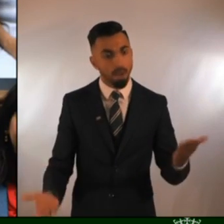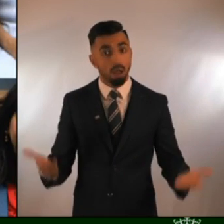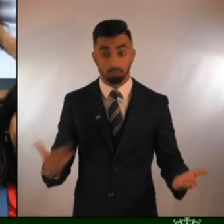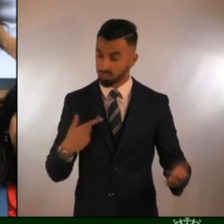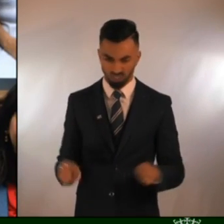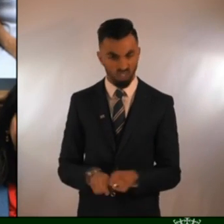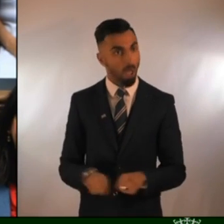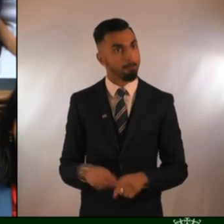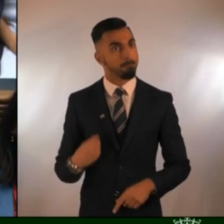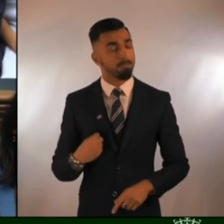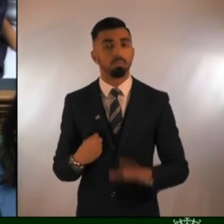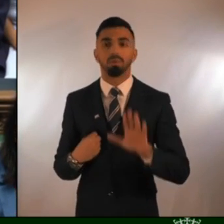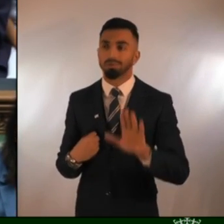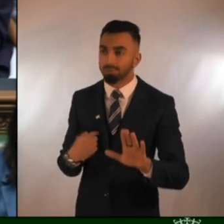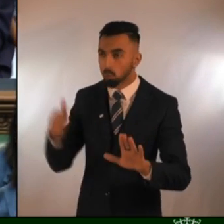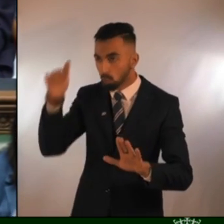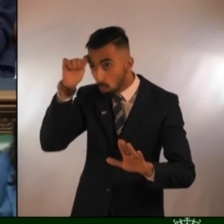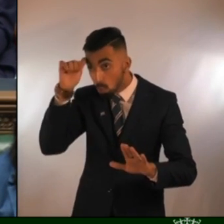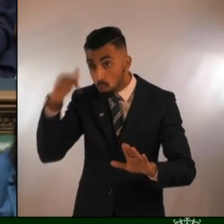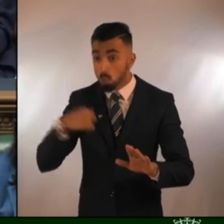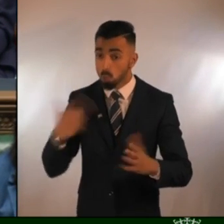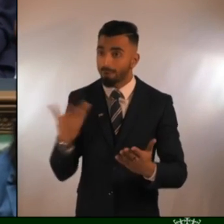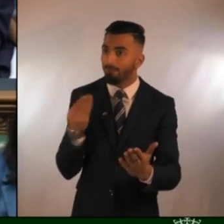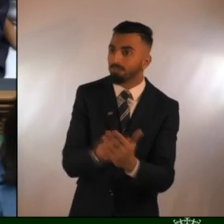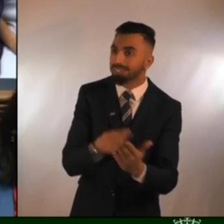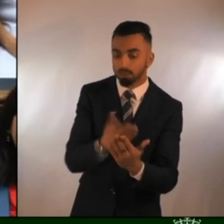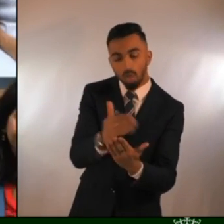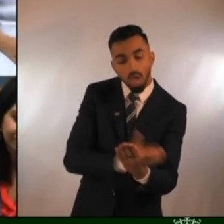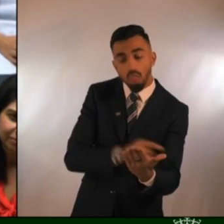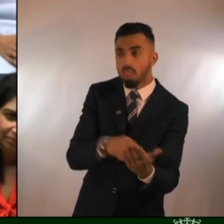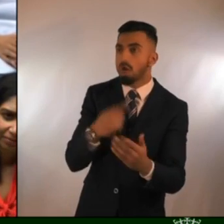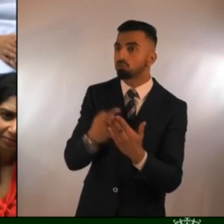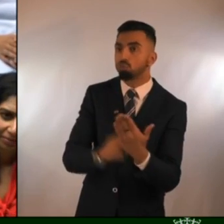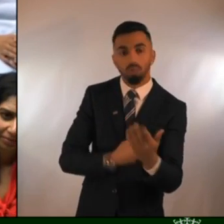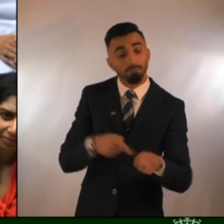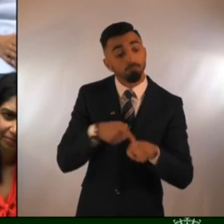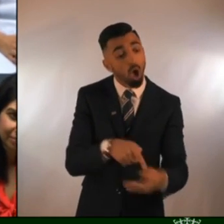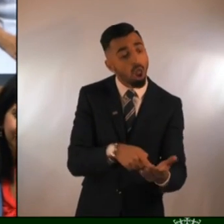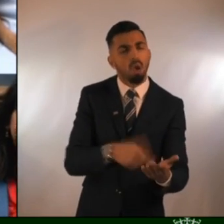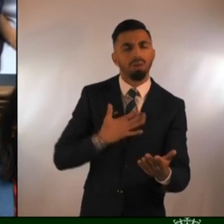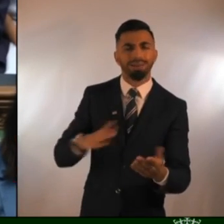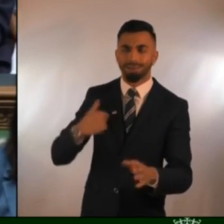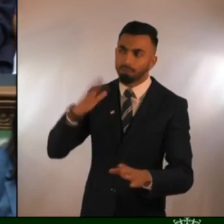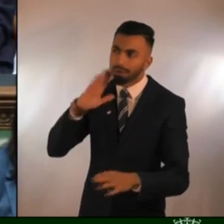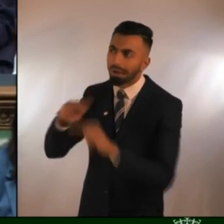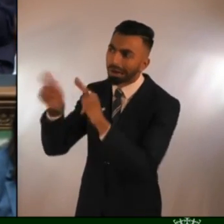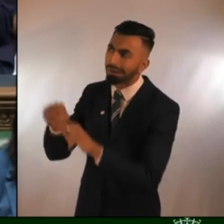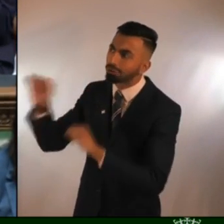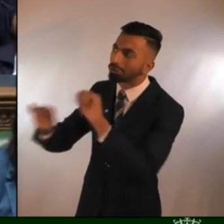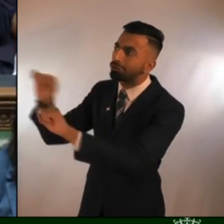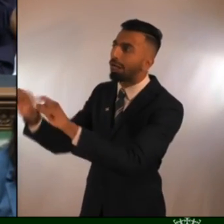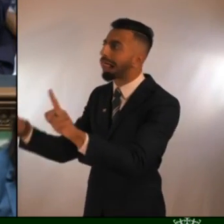framework to remain at the leading edge of international best practice. Our economic security depends on maintaining the